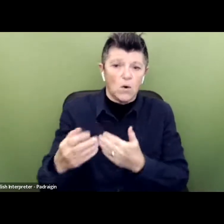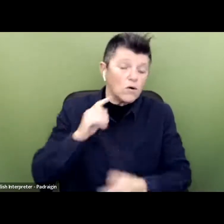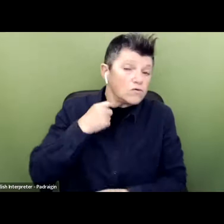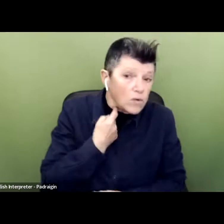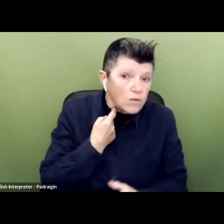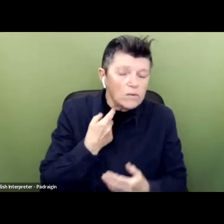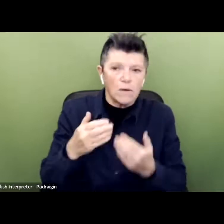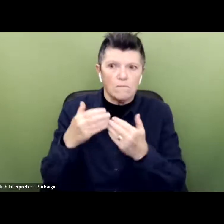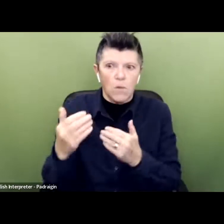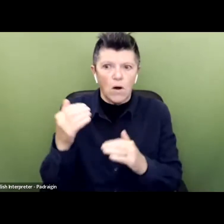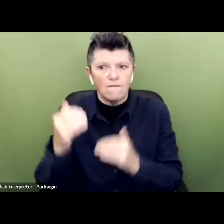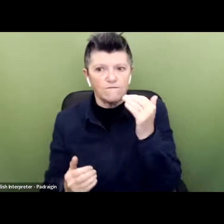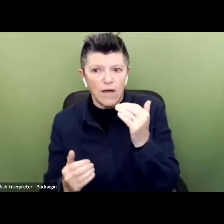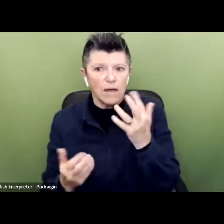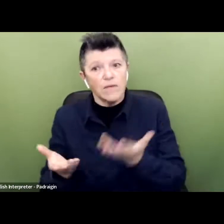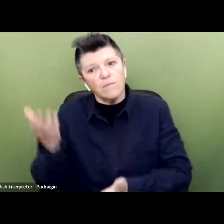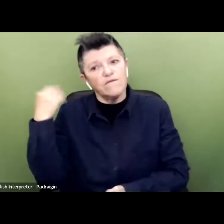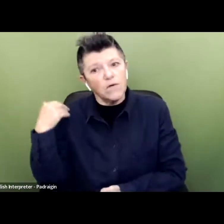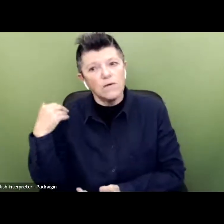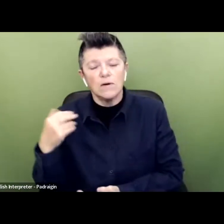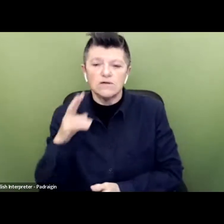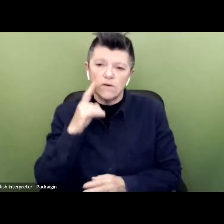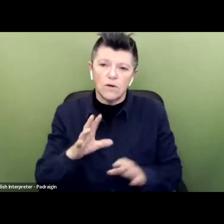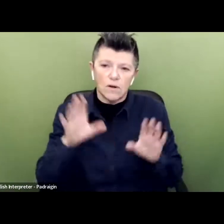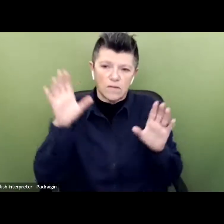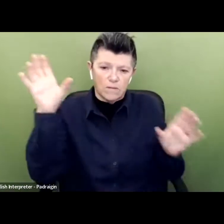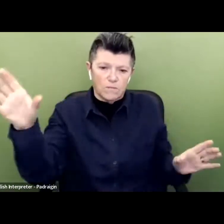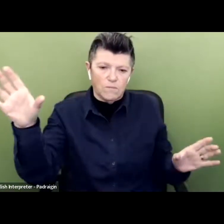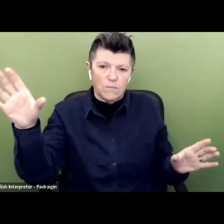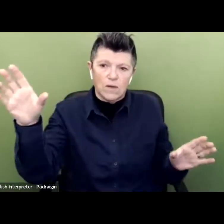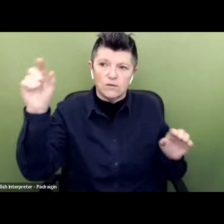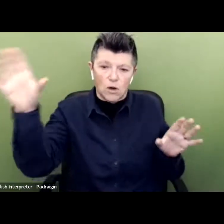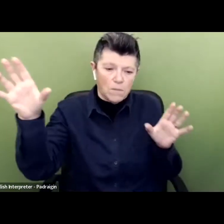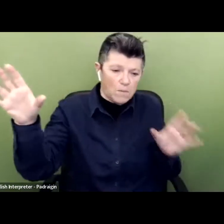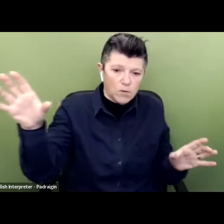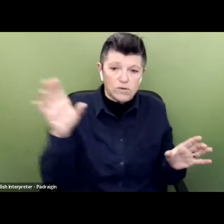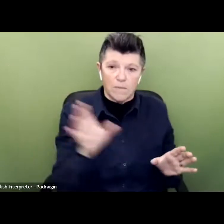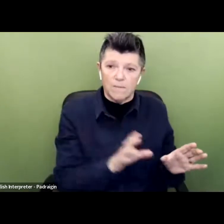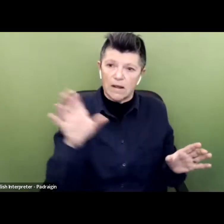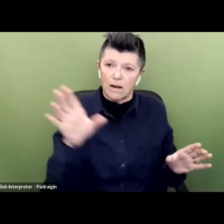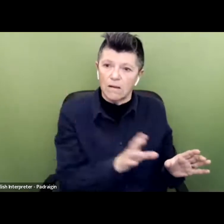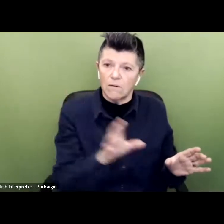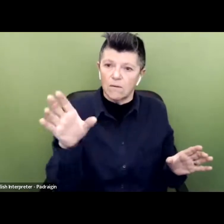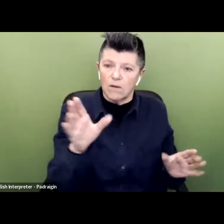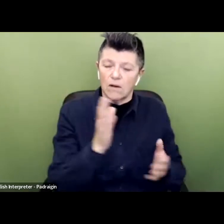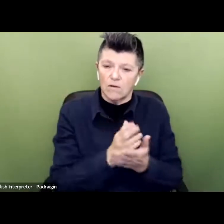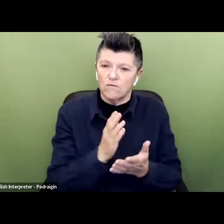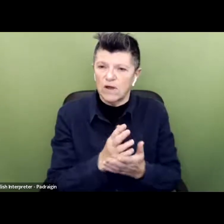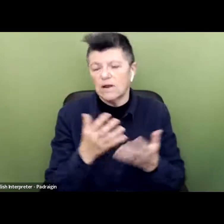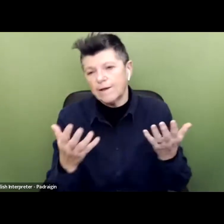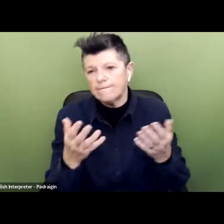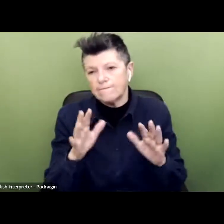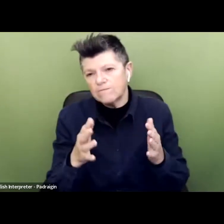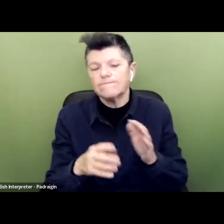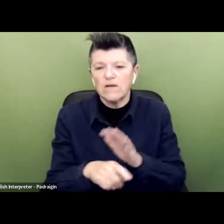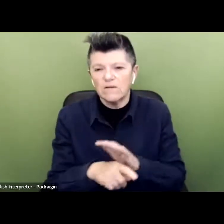So unless we look at the whole picture of the top and the bottom and the middle, we will have a very blinkered view by just